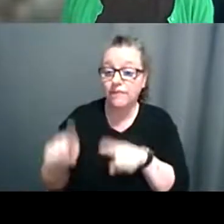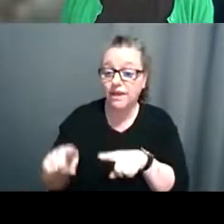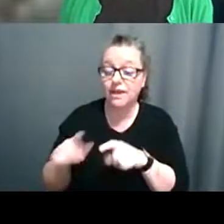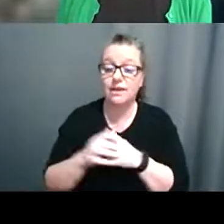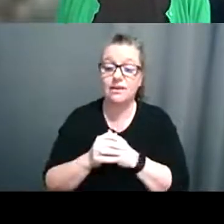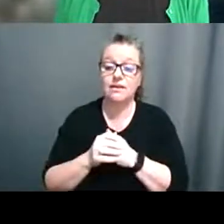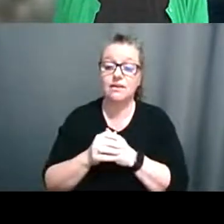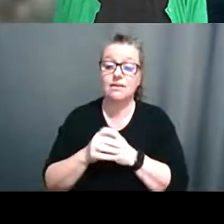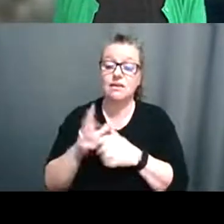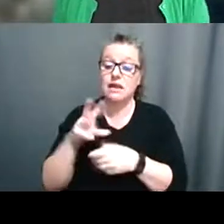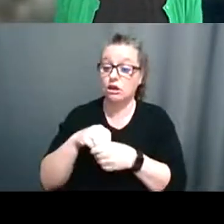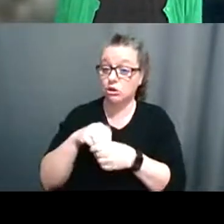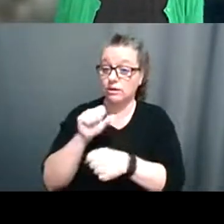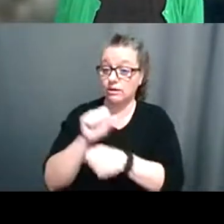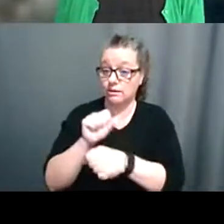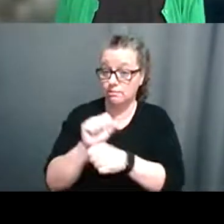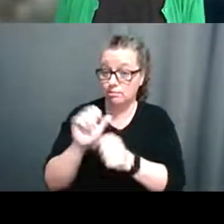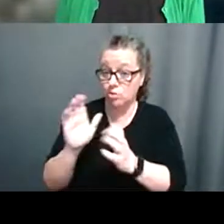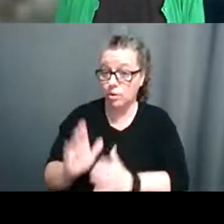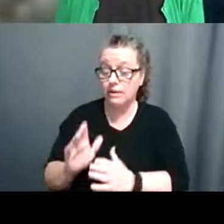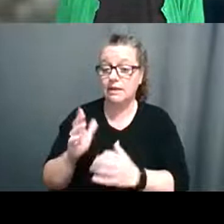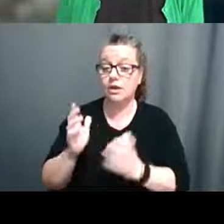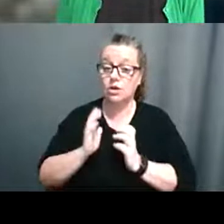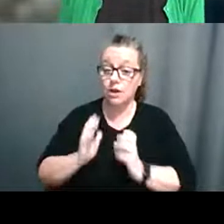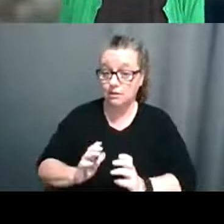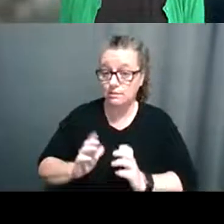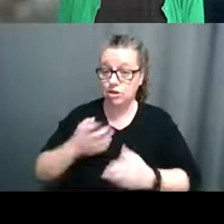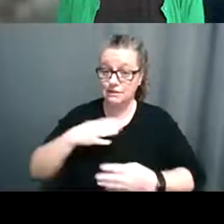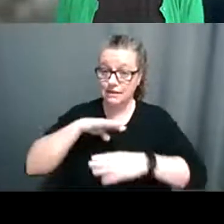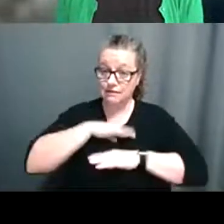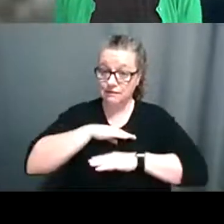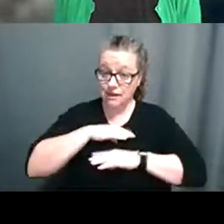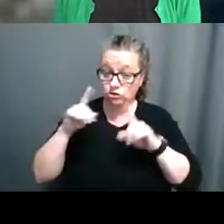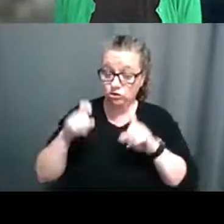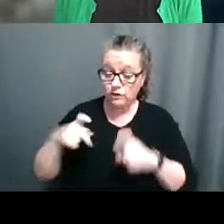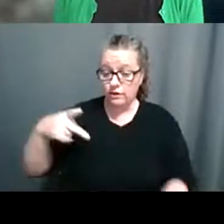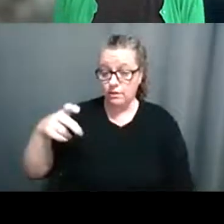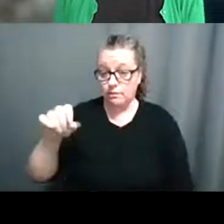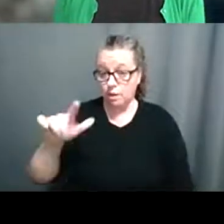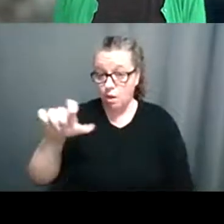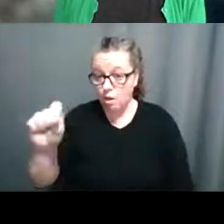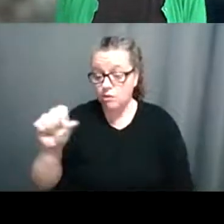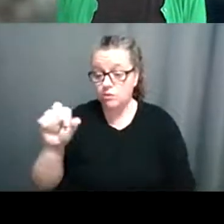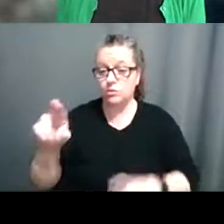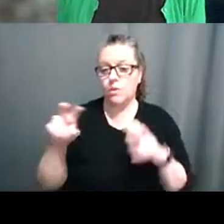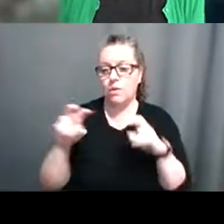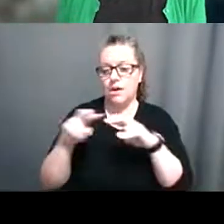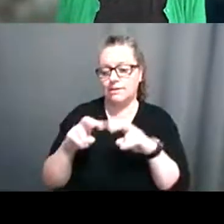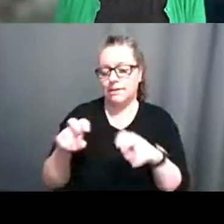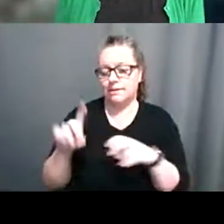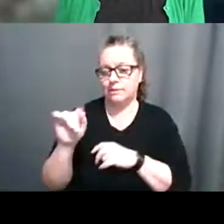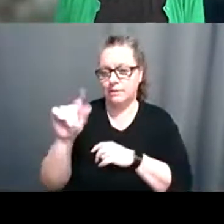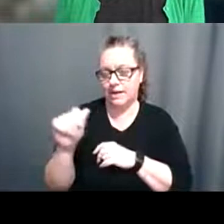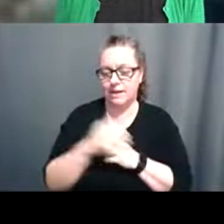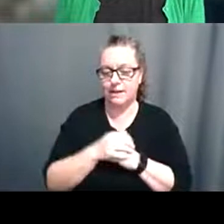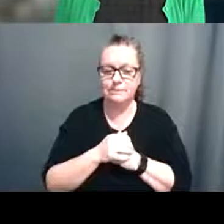employee satisfaction surveys or customer satisfaction surveys, polls, or assessment data. And when talking about